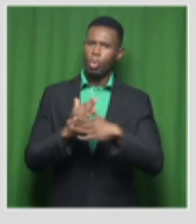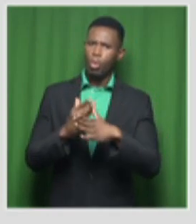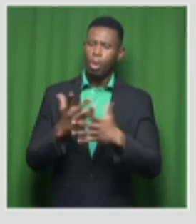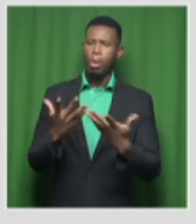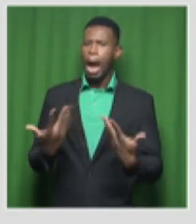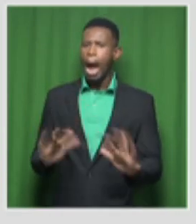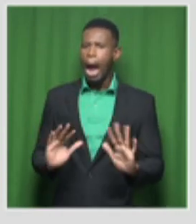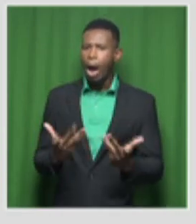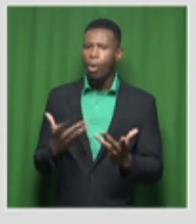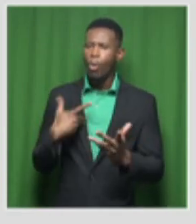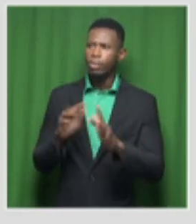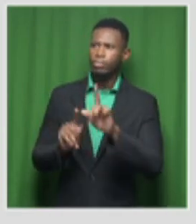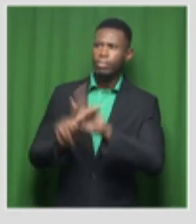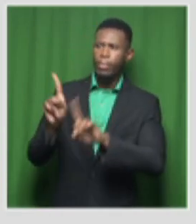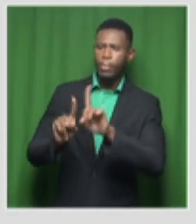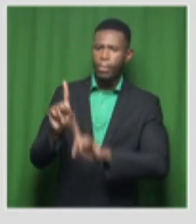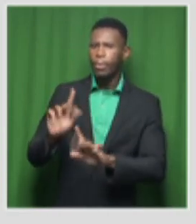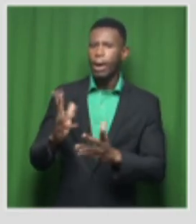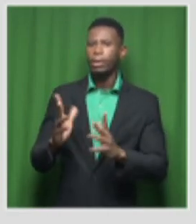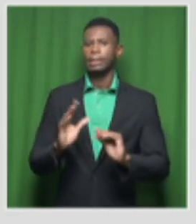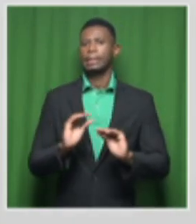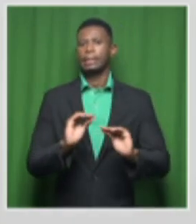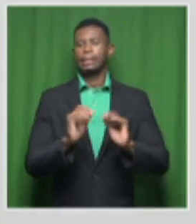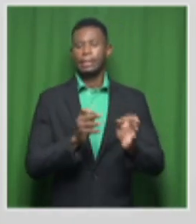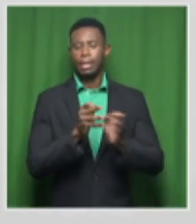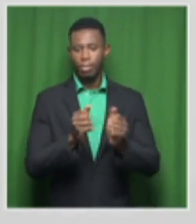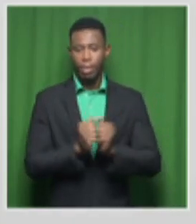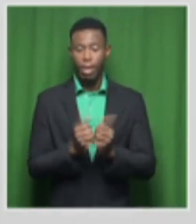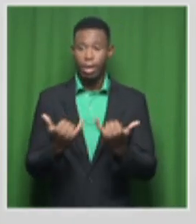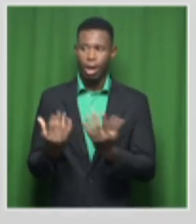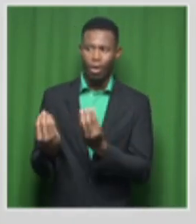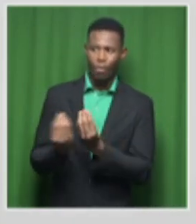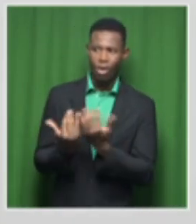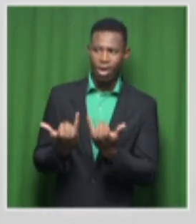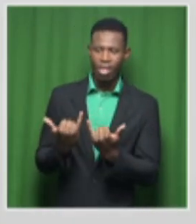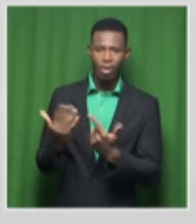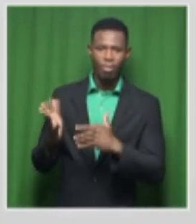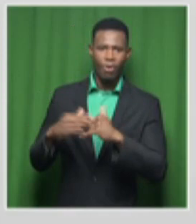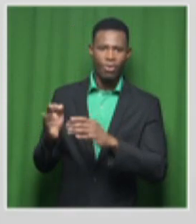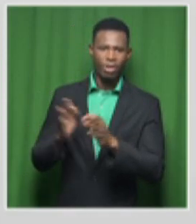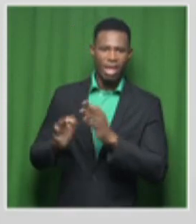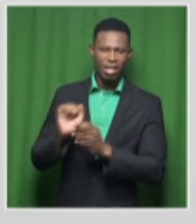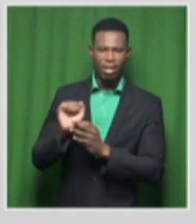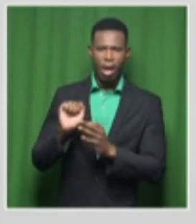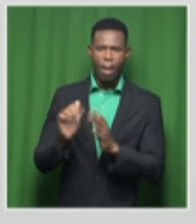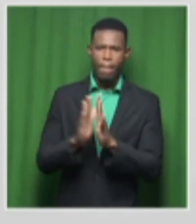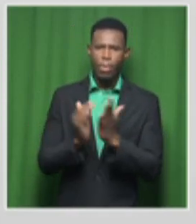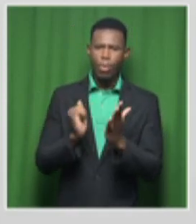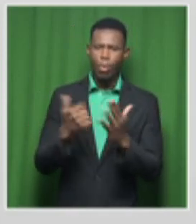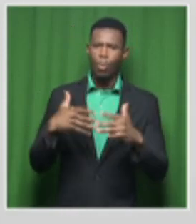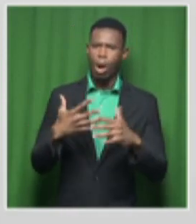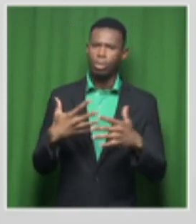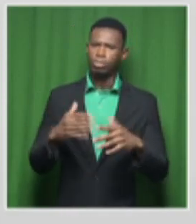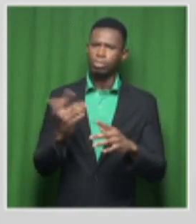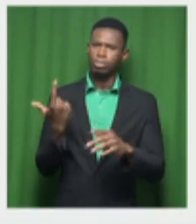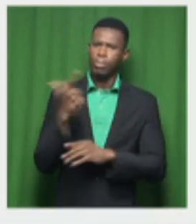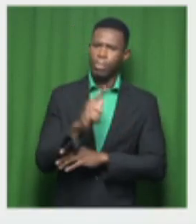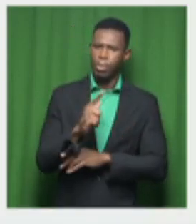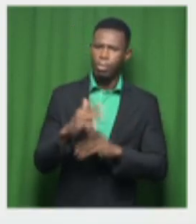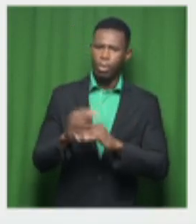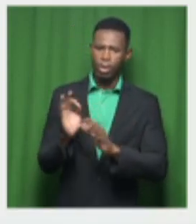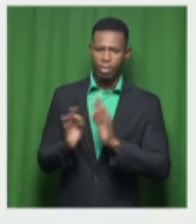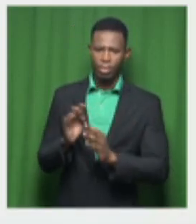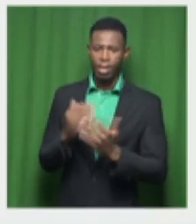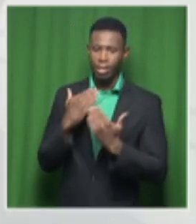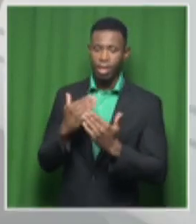of success within their workplaces. Rambau joins us now in studio to tell us more about his literary masterpiece. Richard, a very good morning. Thank you so much for joining us.